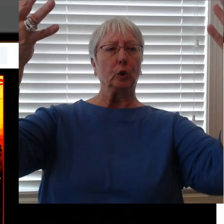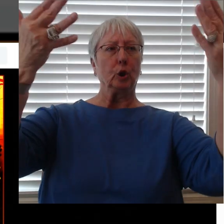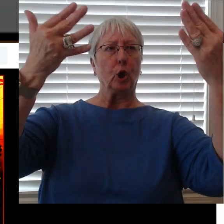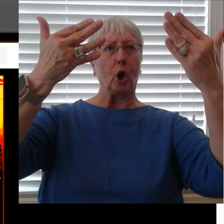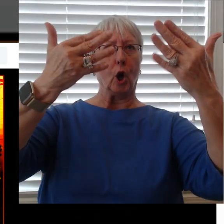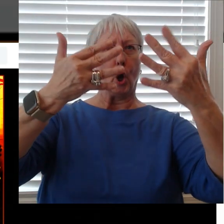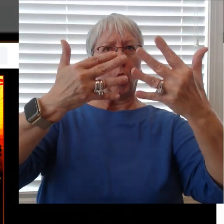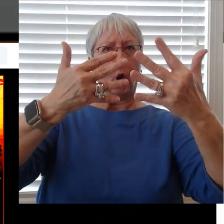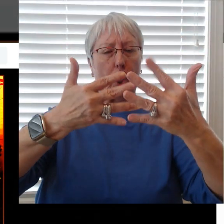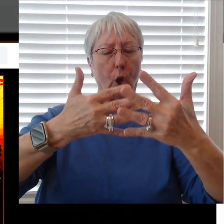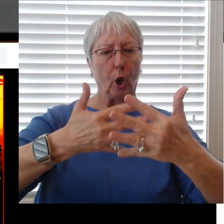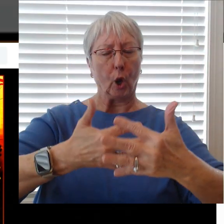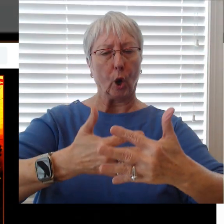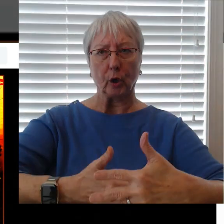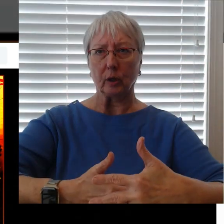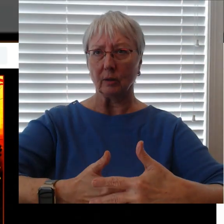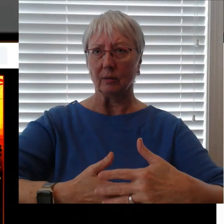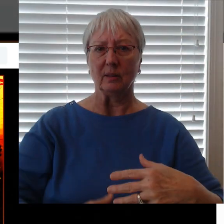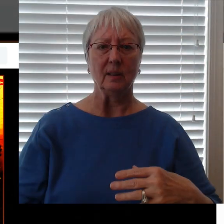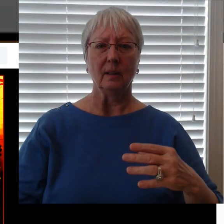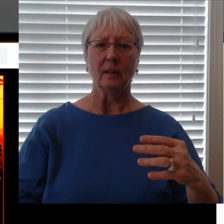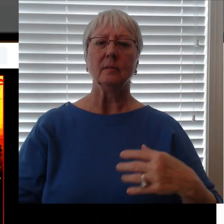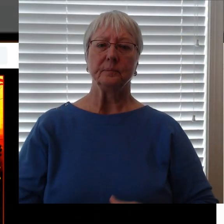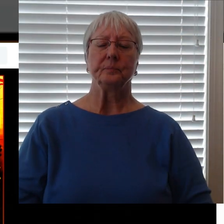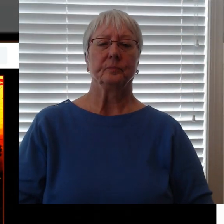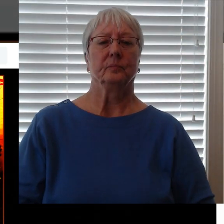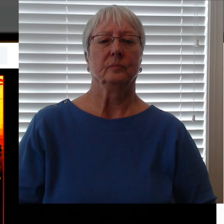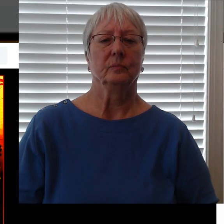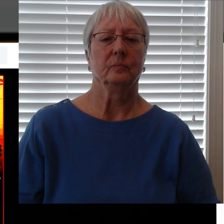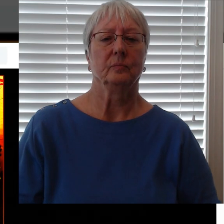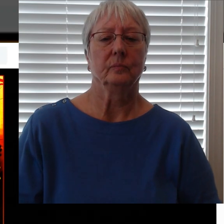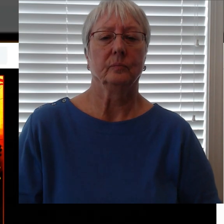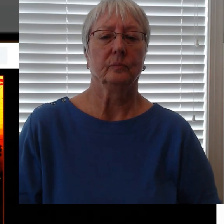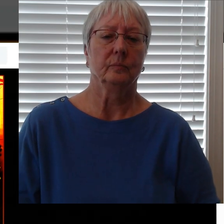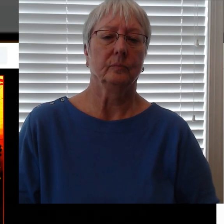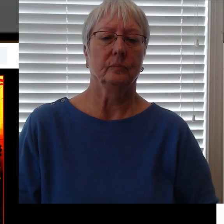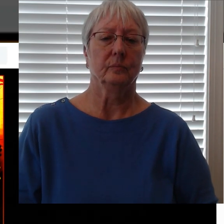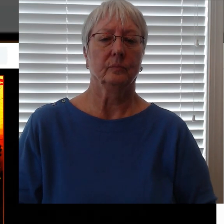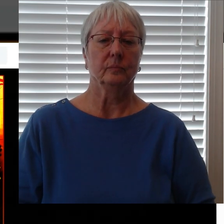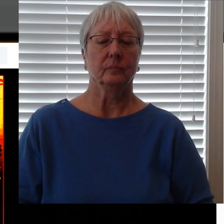and move it back and forth like a pinball machine down to the base of the